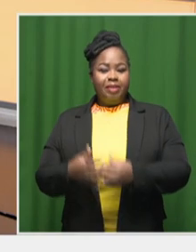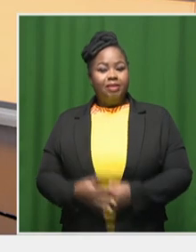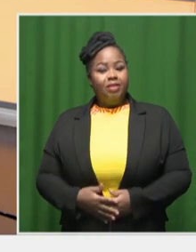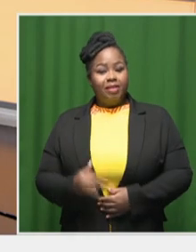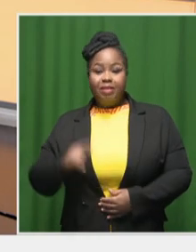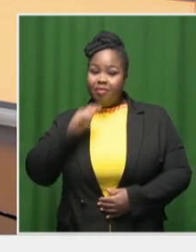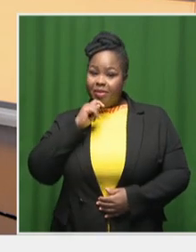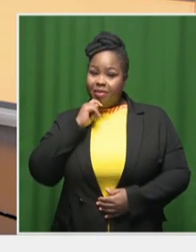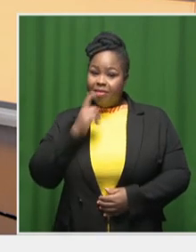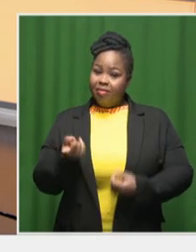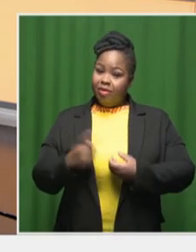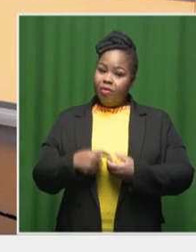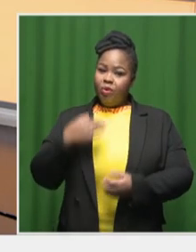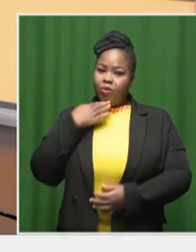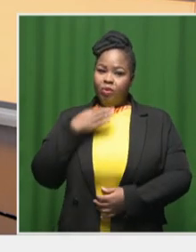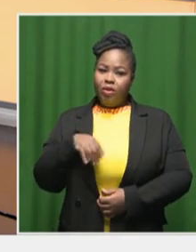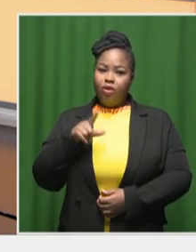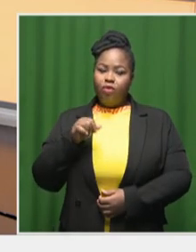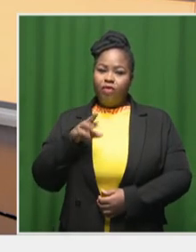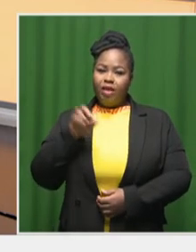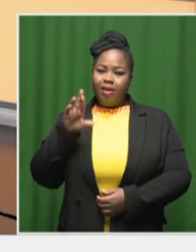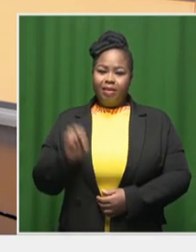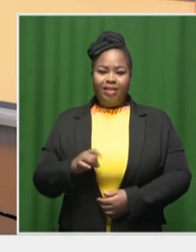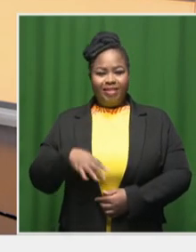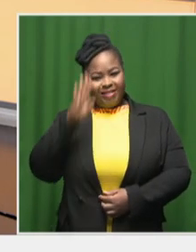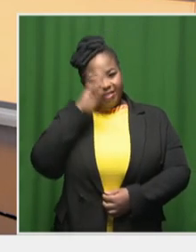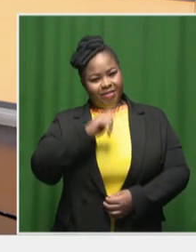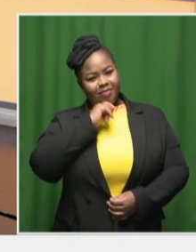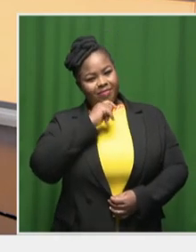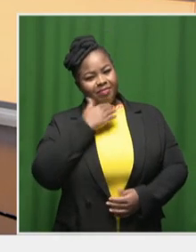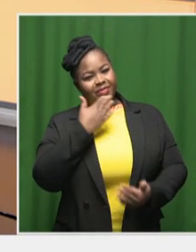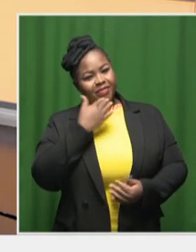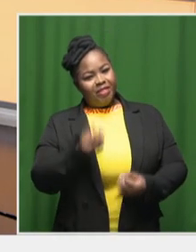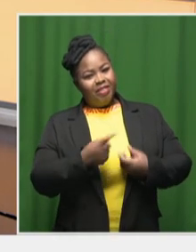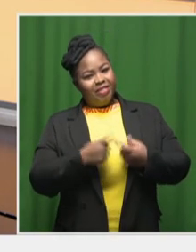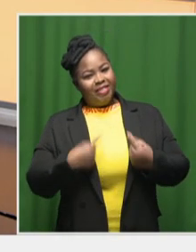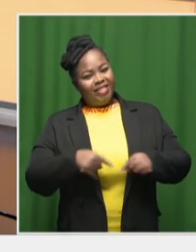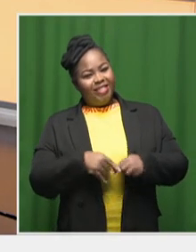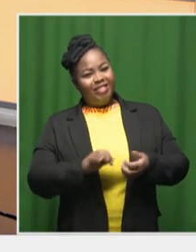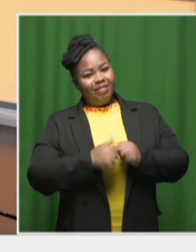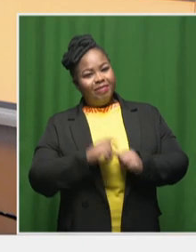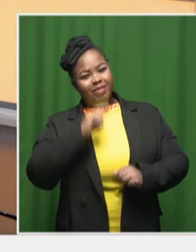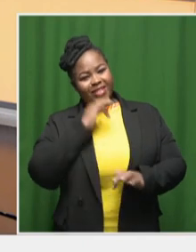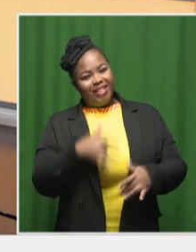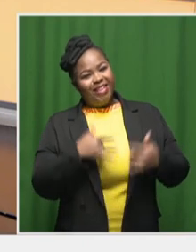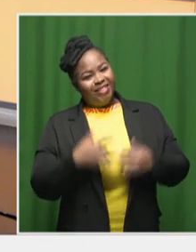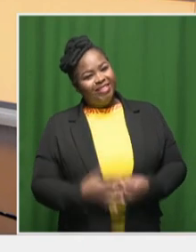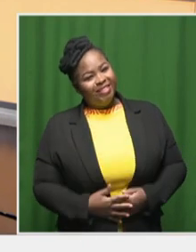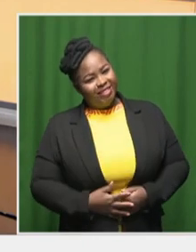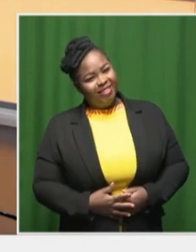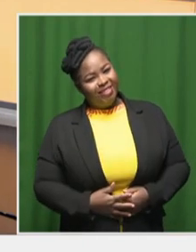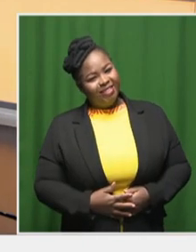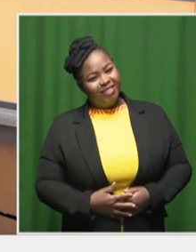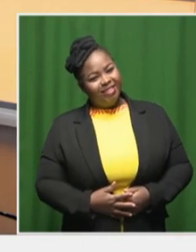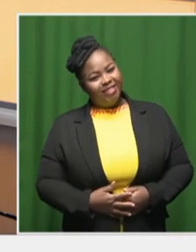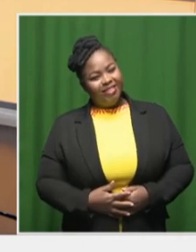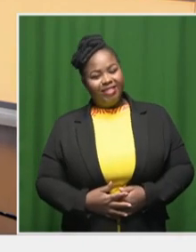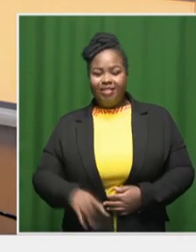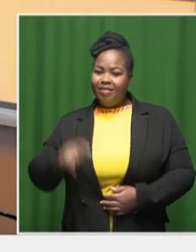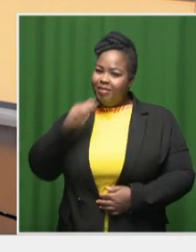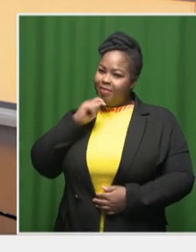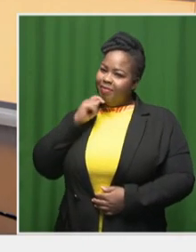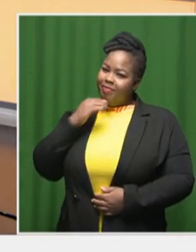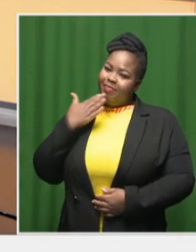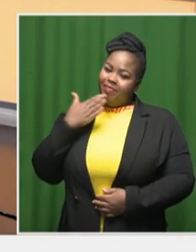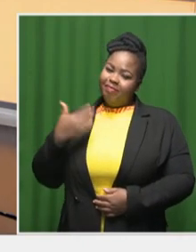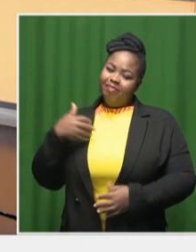This morning, we are joined by Lefebre Rademan. Good morning. Thank you so much for joining us on Sports and Morning Live. Good morning and